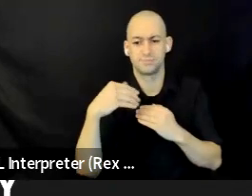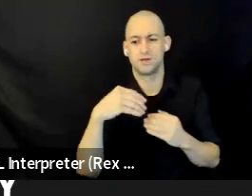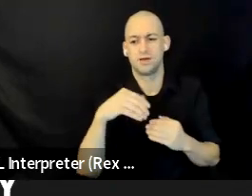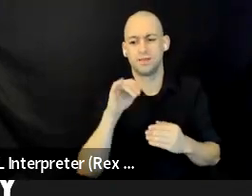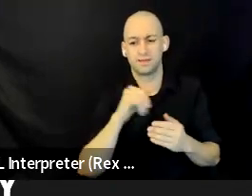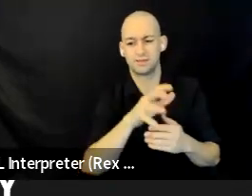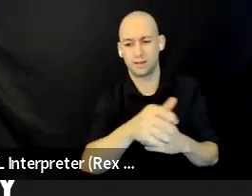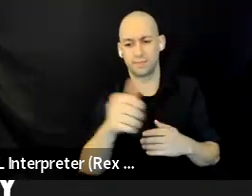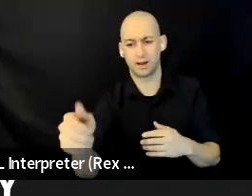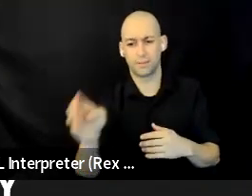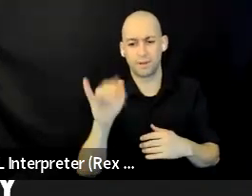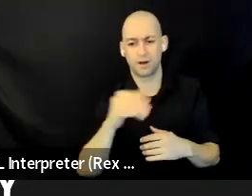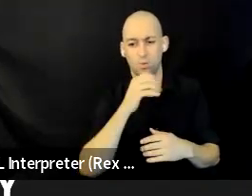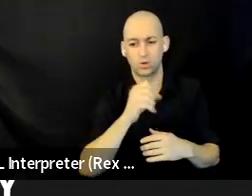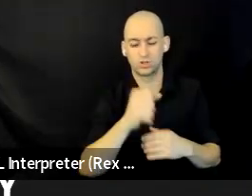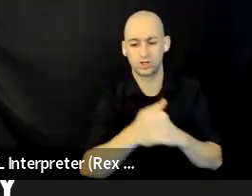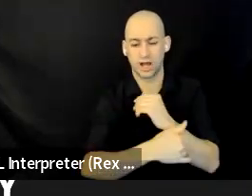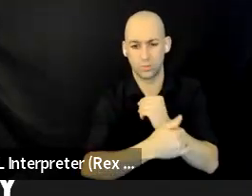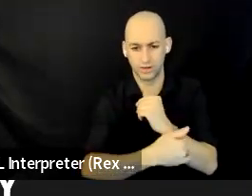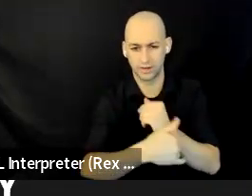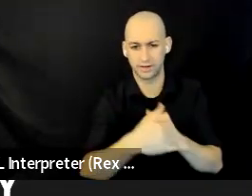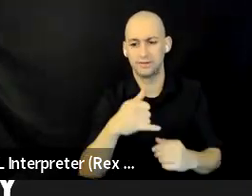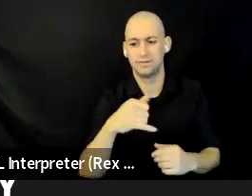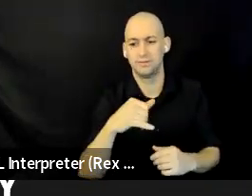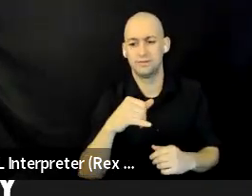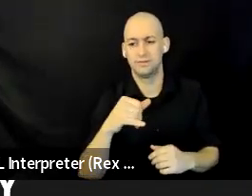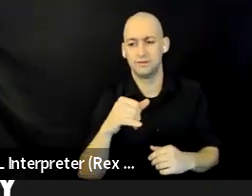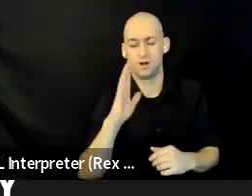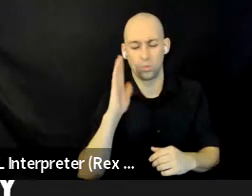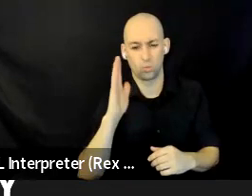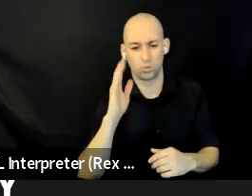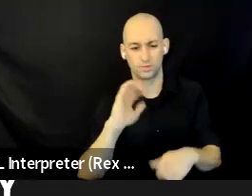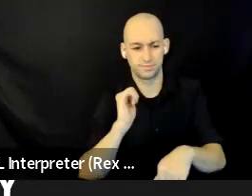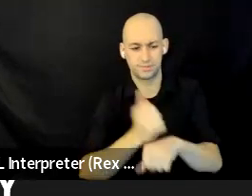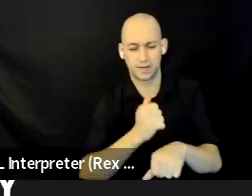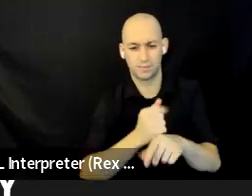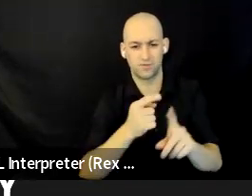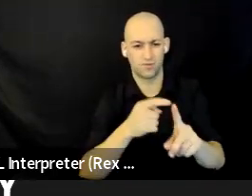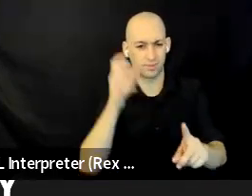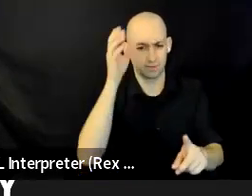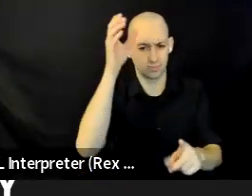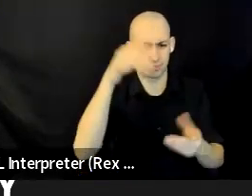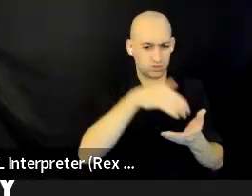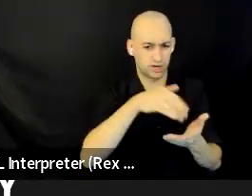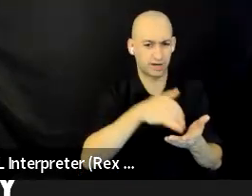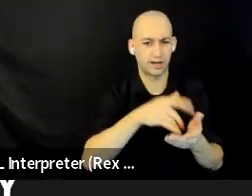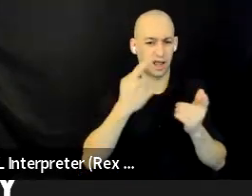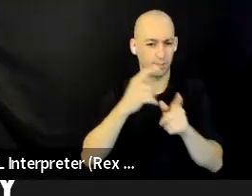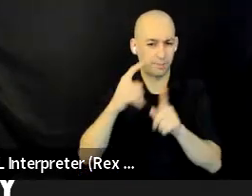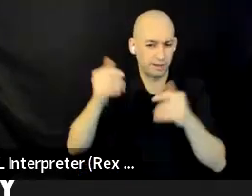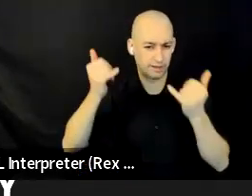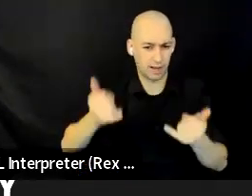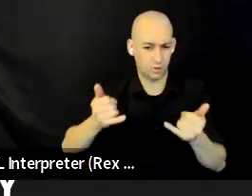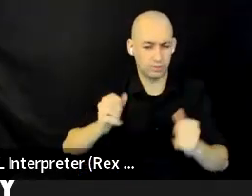County Transportation Authority, will implement improvements recommended from a conceptual planning study that is currently underway to address